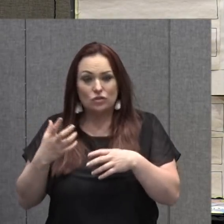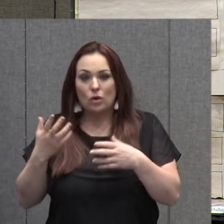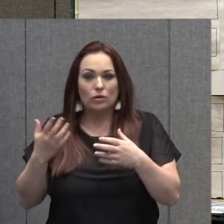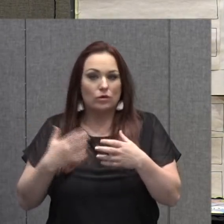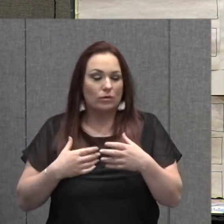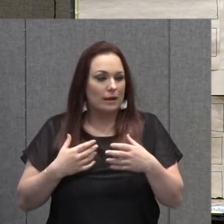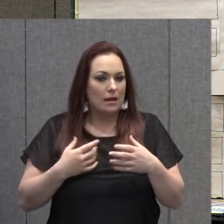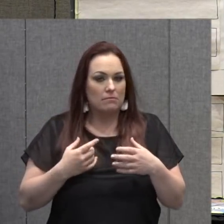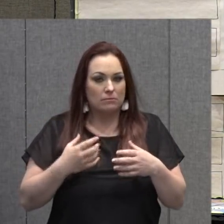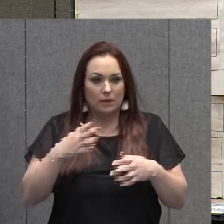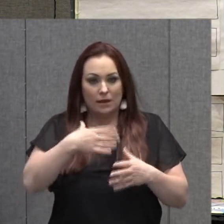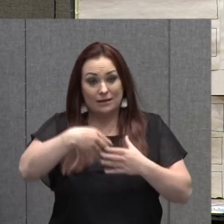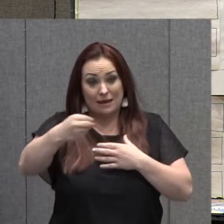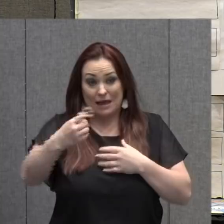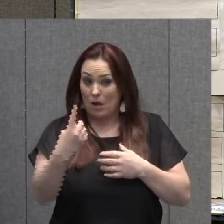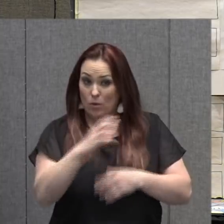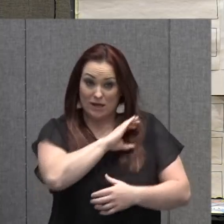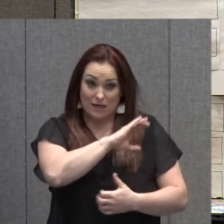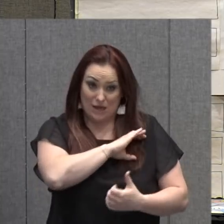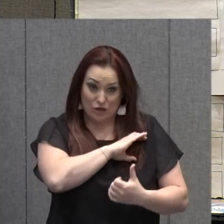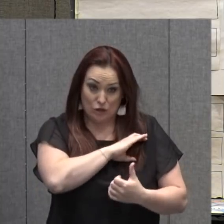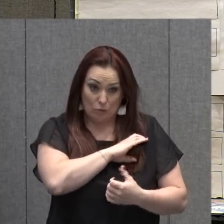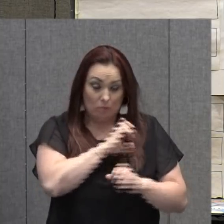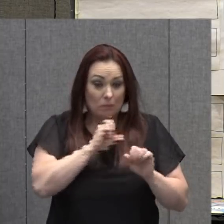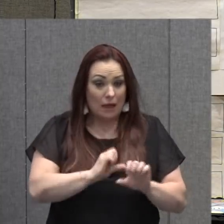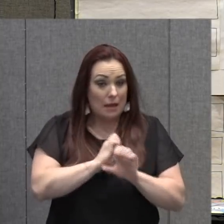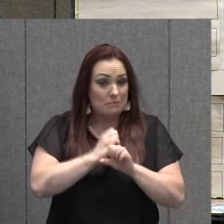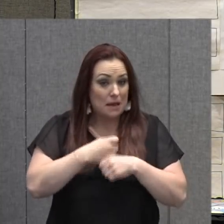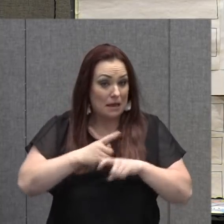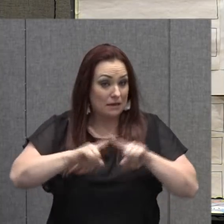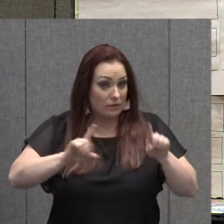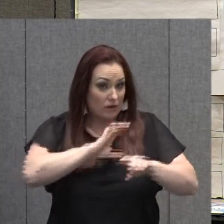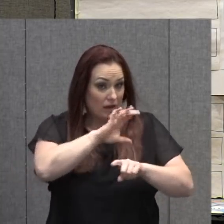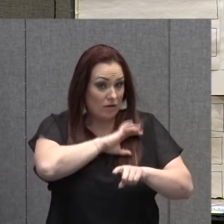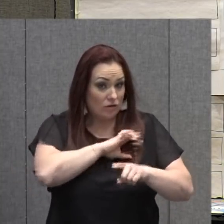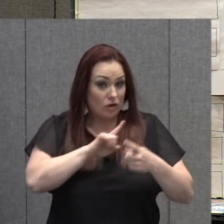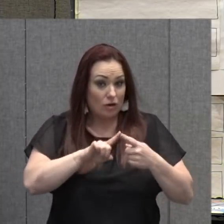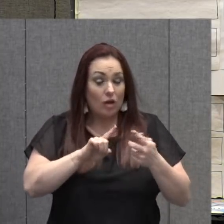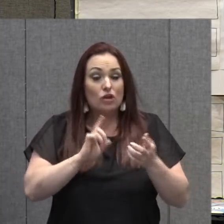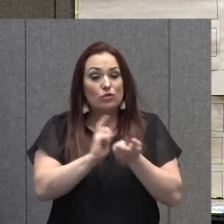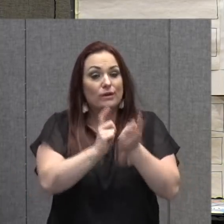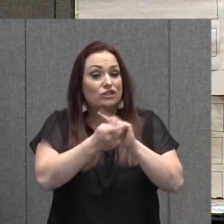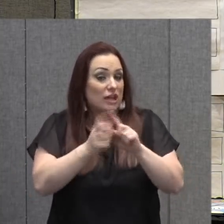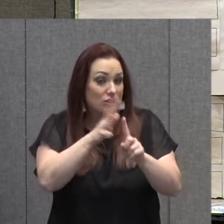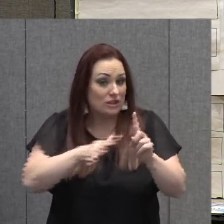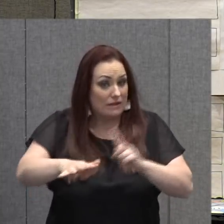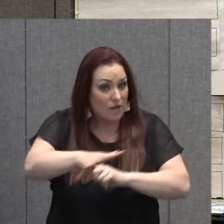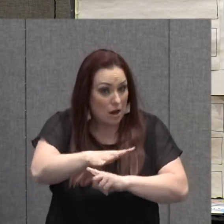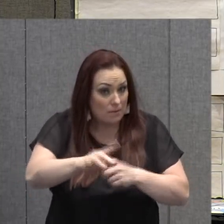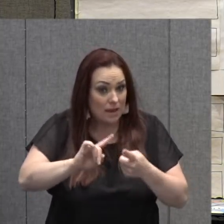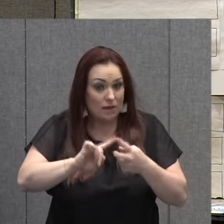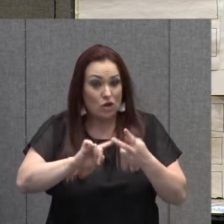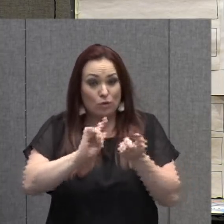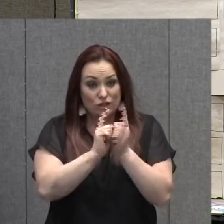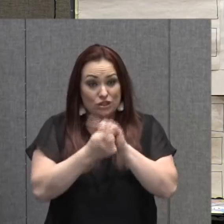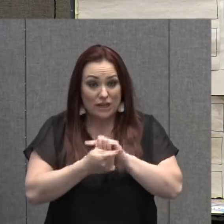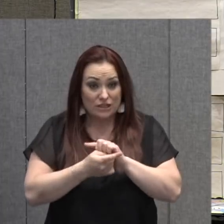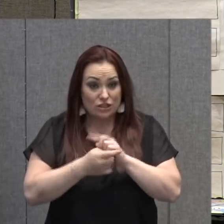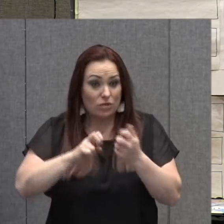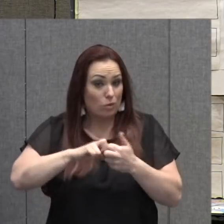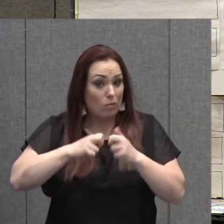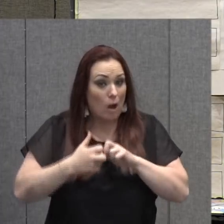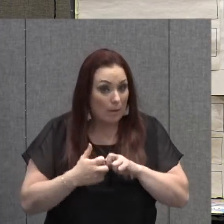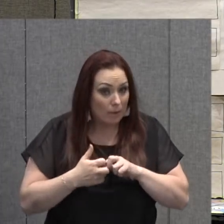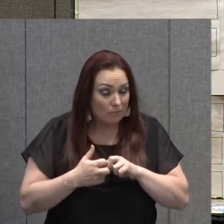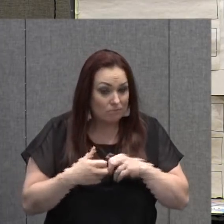a character and change it to a different character. You could take out the setting. You could take out the problem. It doesn't